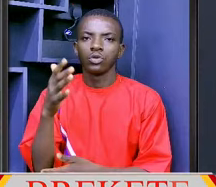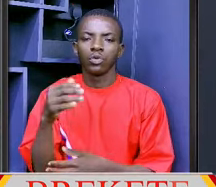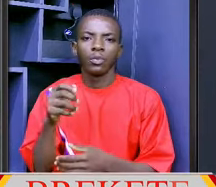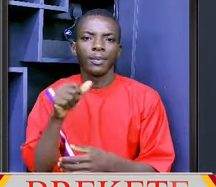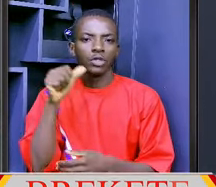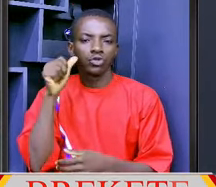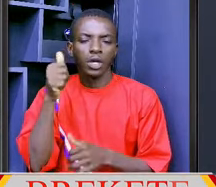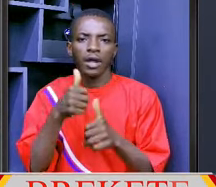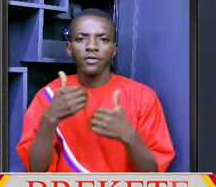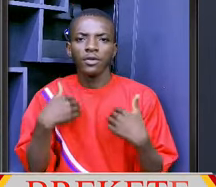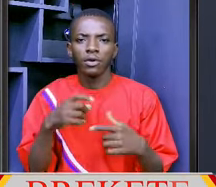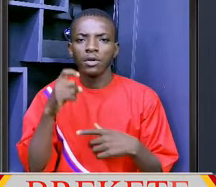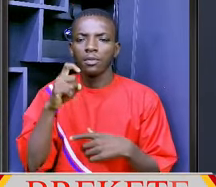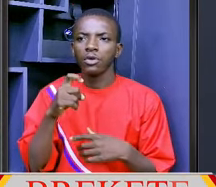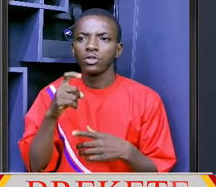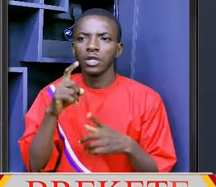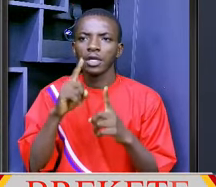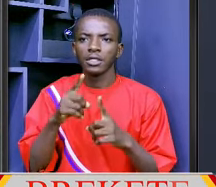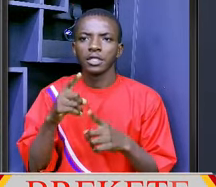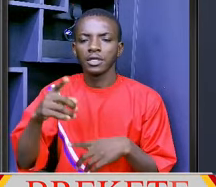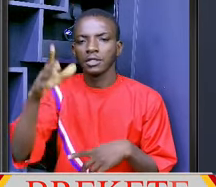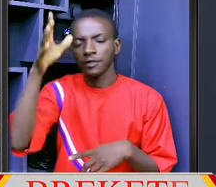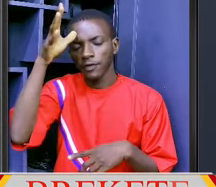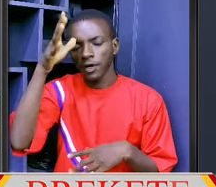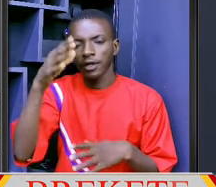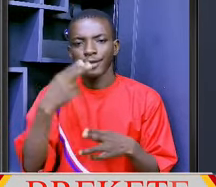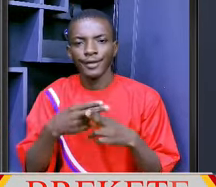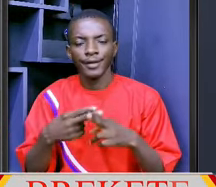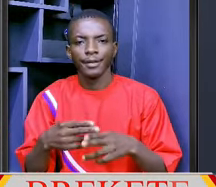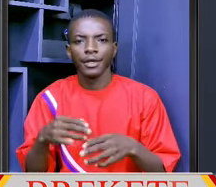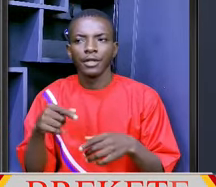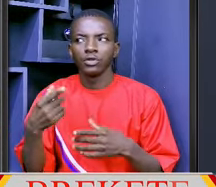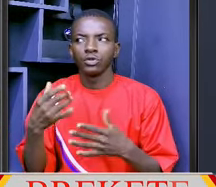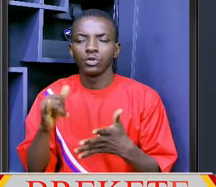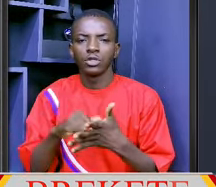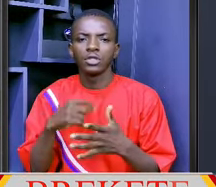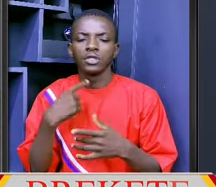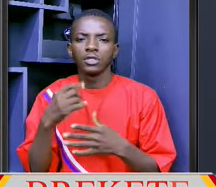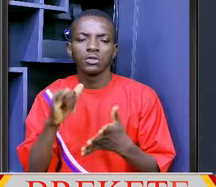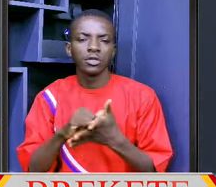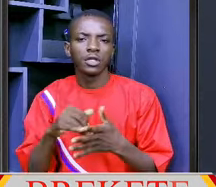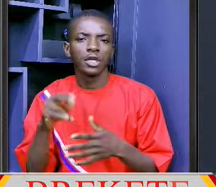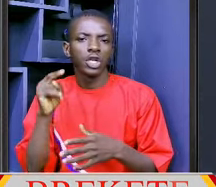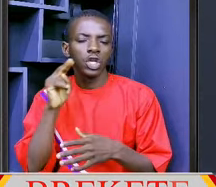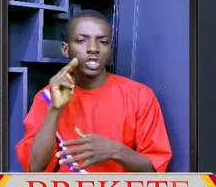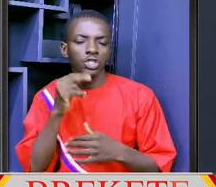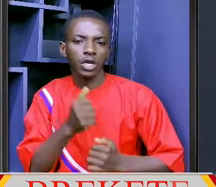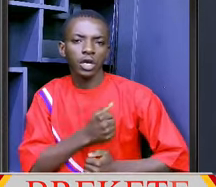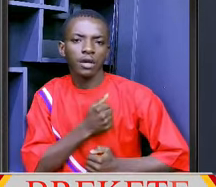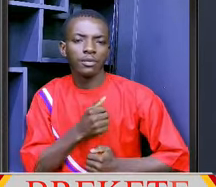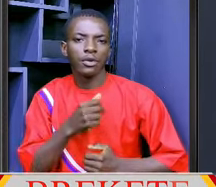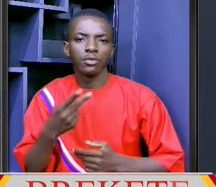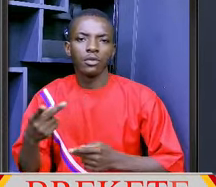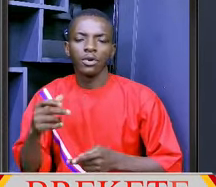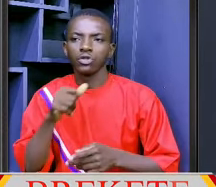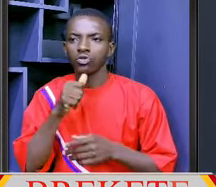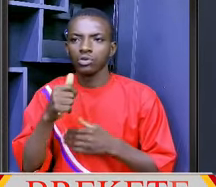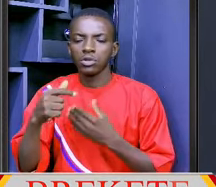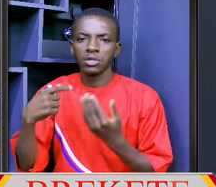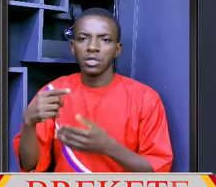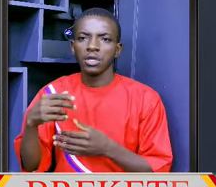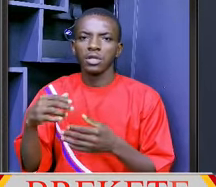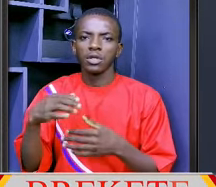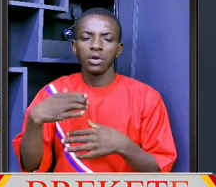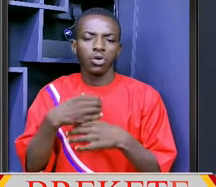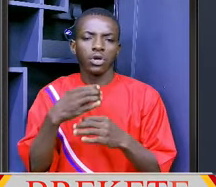everybody goes answer in Papa name. This one way they go tell me say Nigeria Army property hand no day. These people